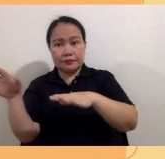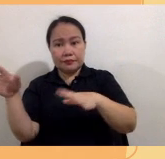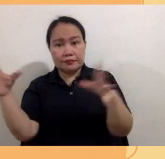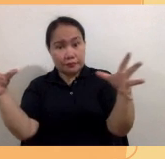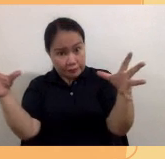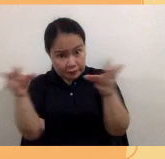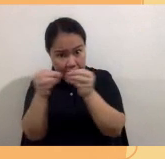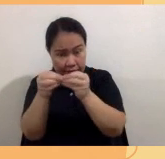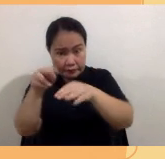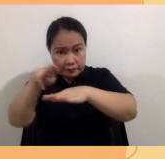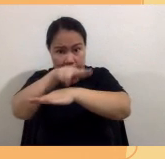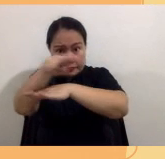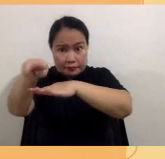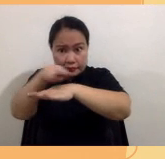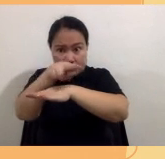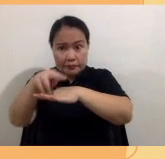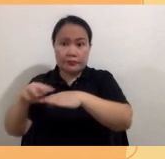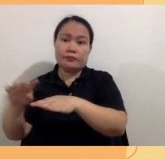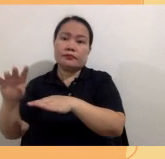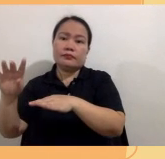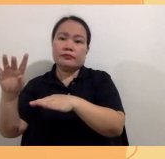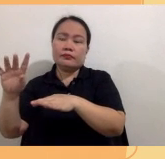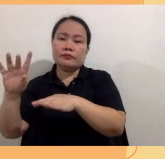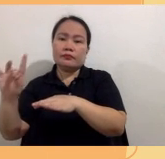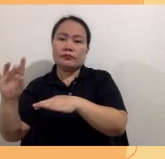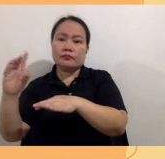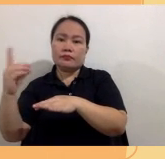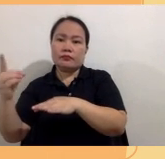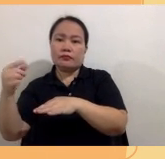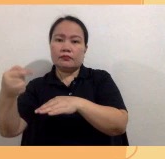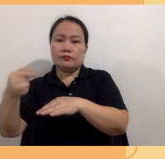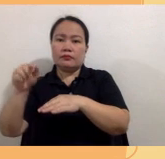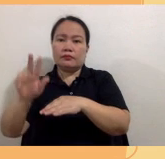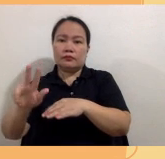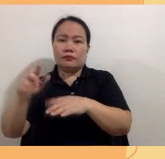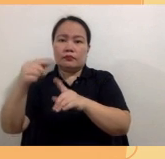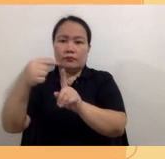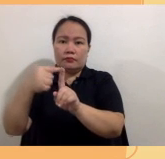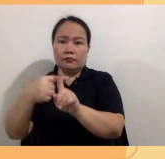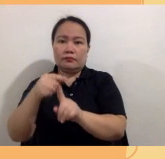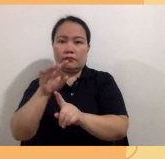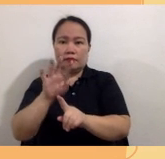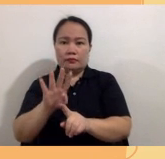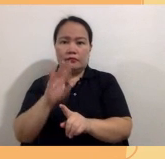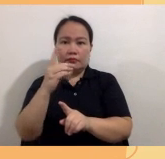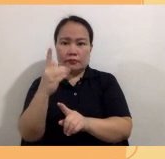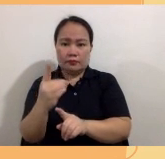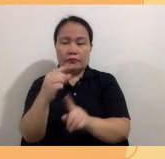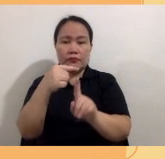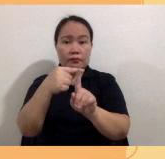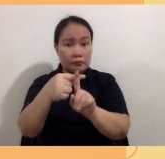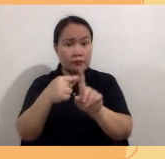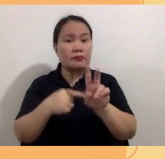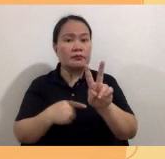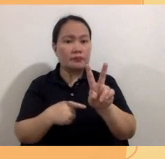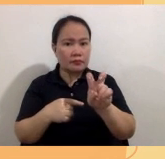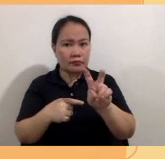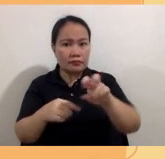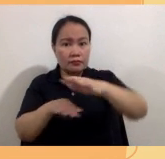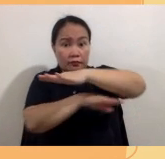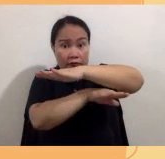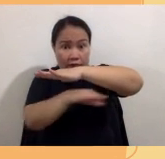add the numerator. So, we will have 8D minus 3. Pagsasamahin lang natin siya, i-combine natin,